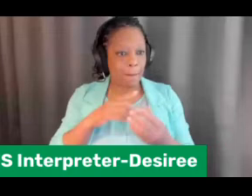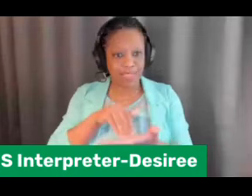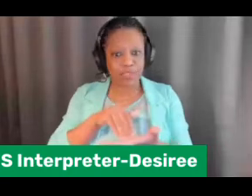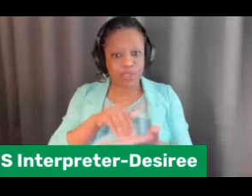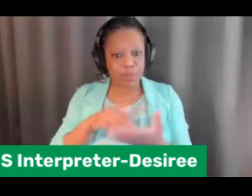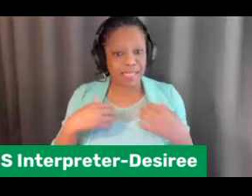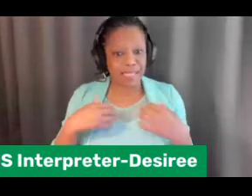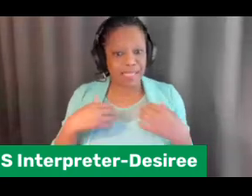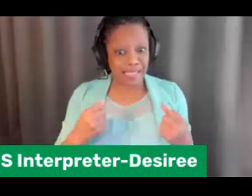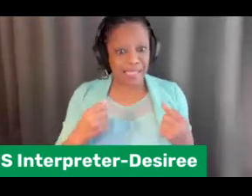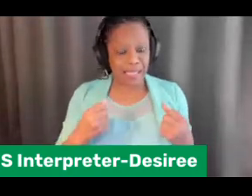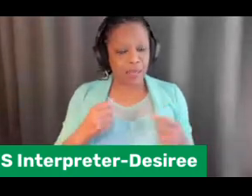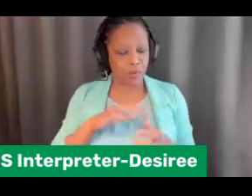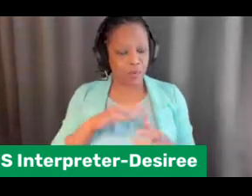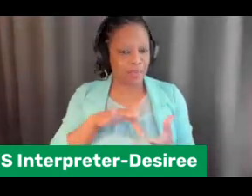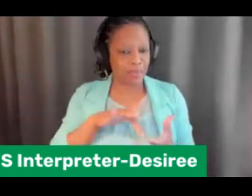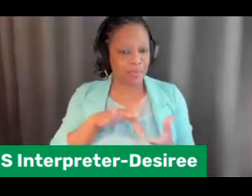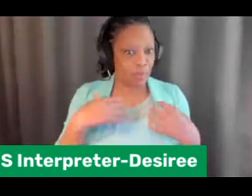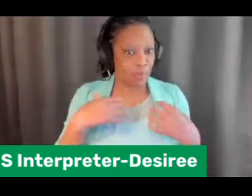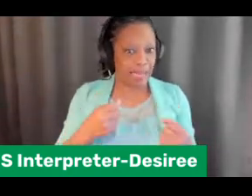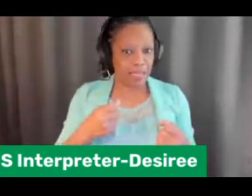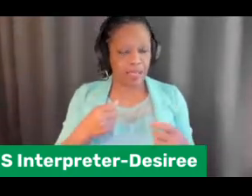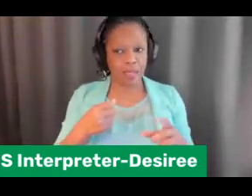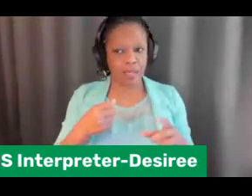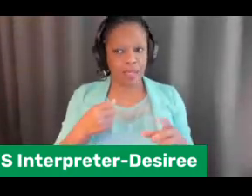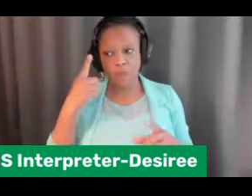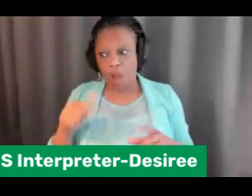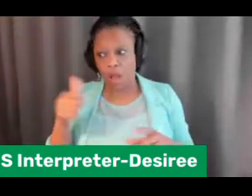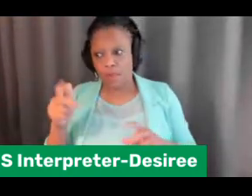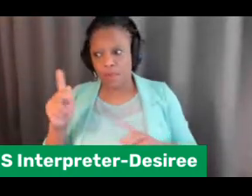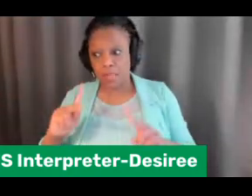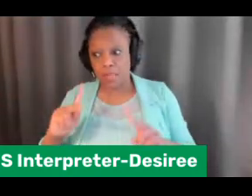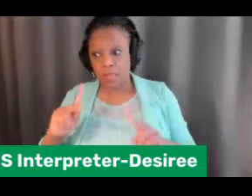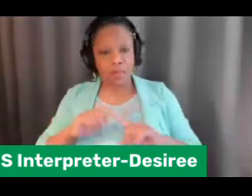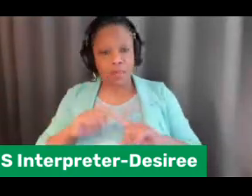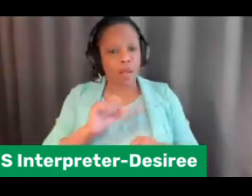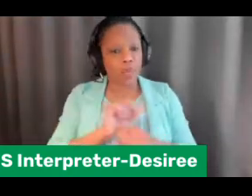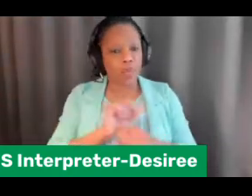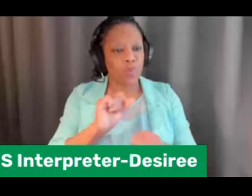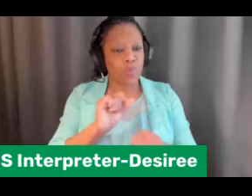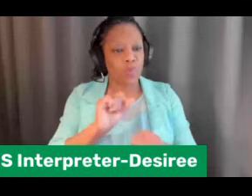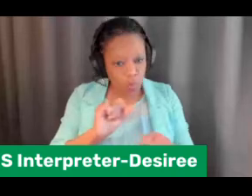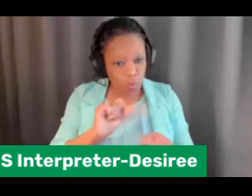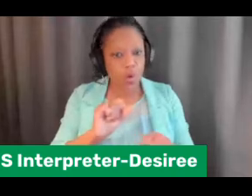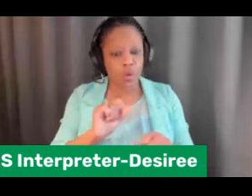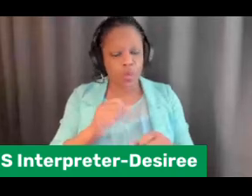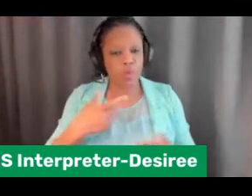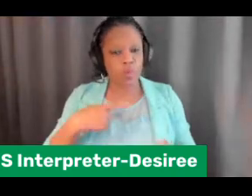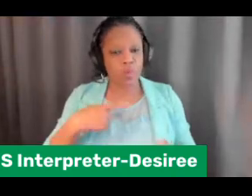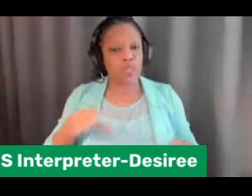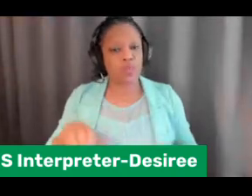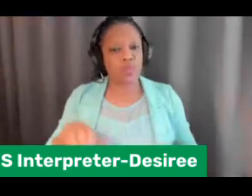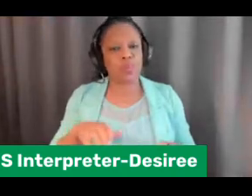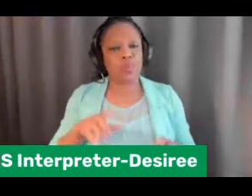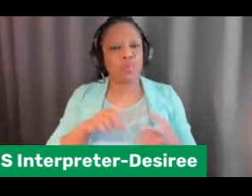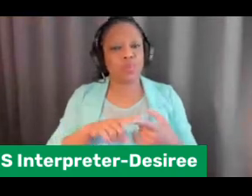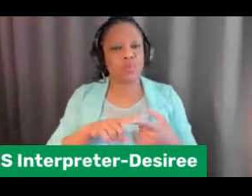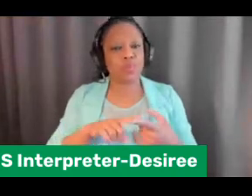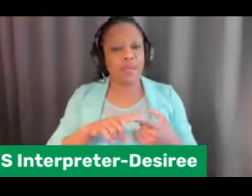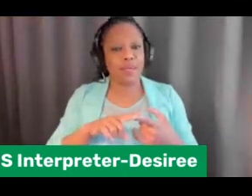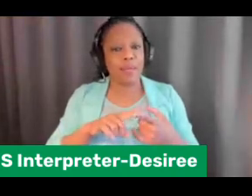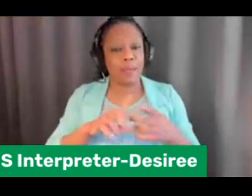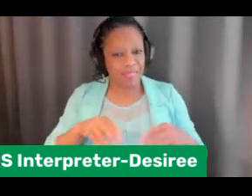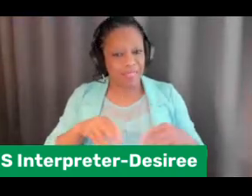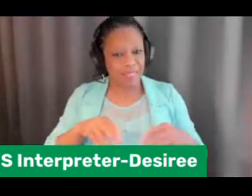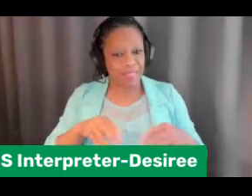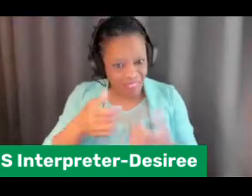other people to pour into them, but actually the work that we do to pour into each other as a collective mechanism of